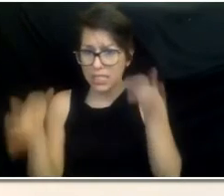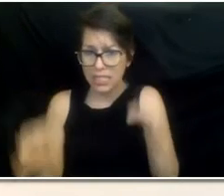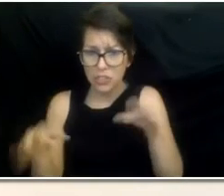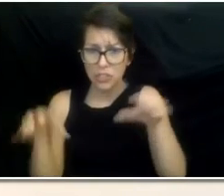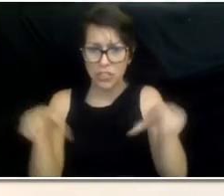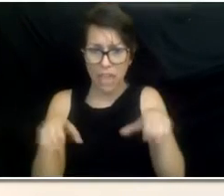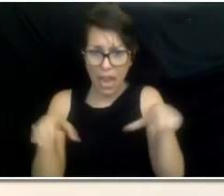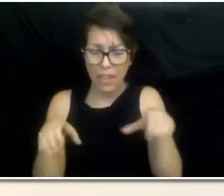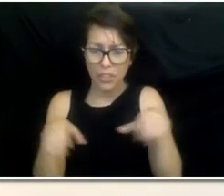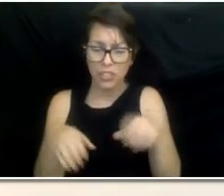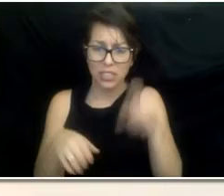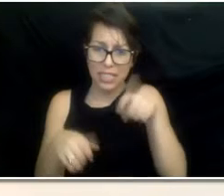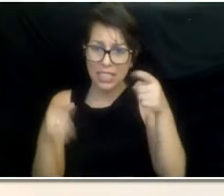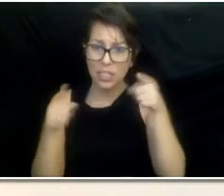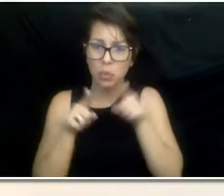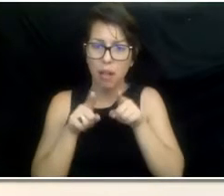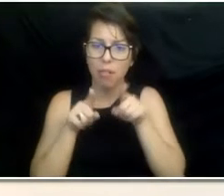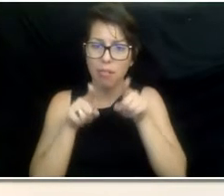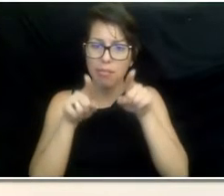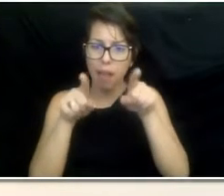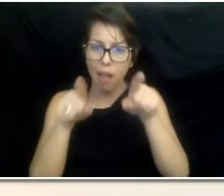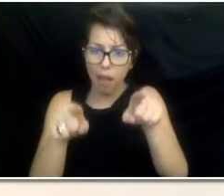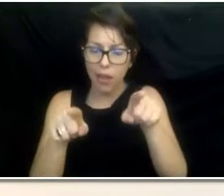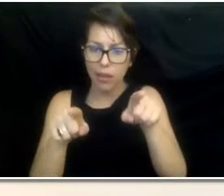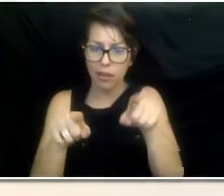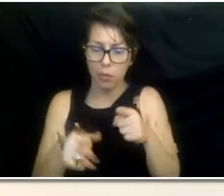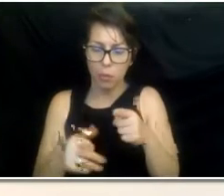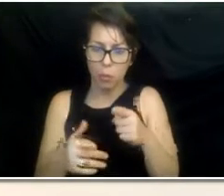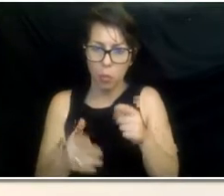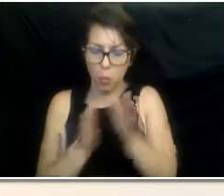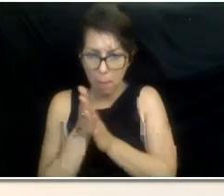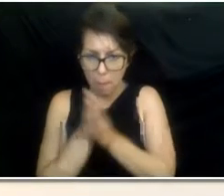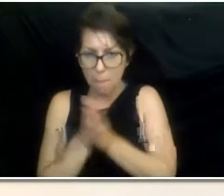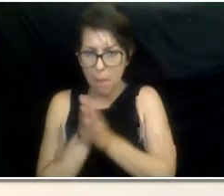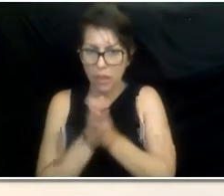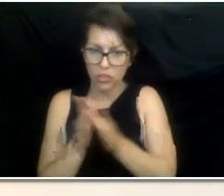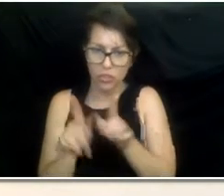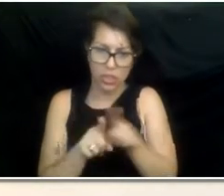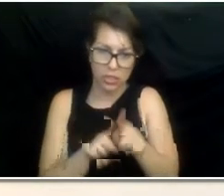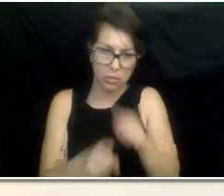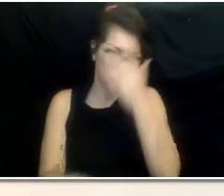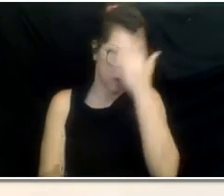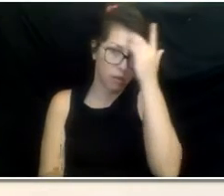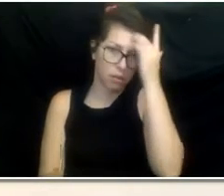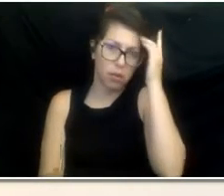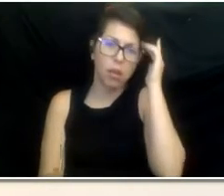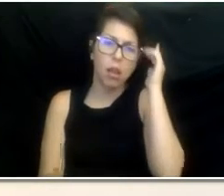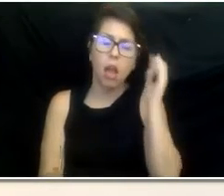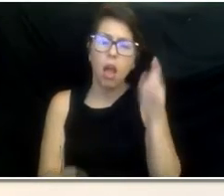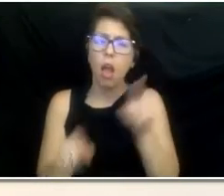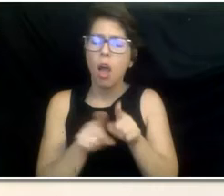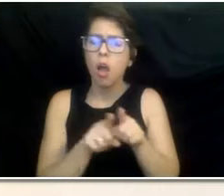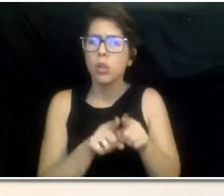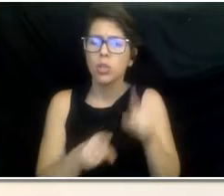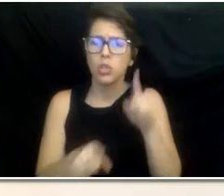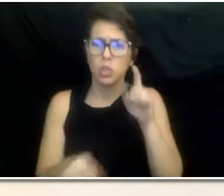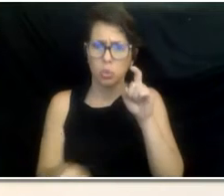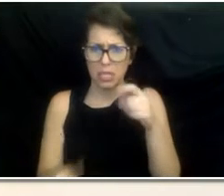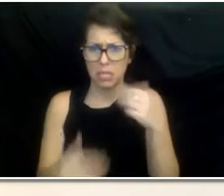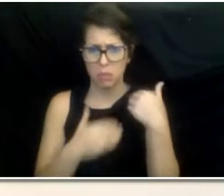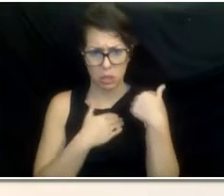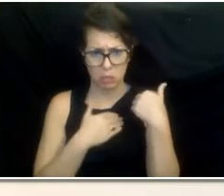call today our survivors are relying on us I'm Nikki sheth and I'm a Survivor and I'm the CEO of